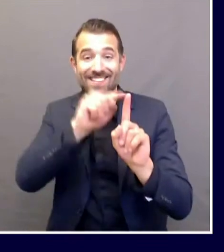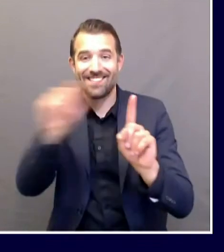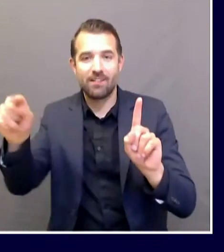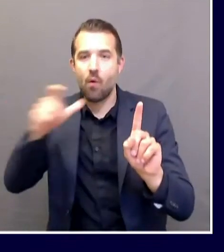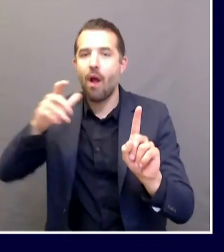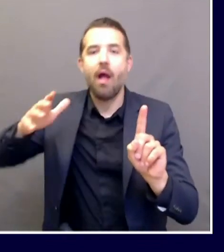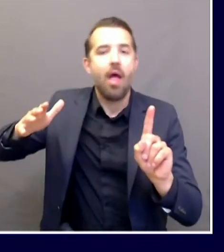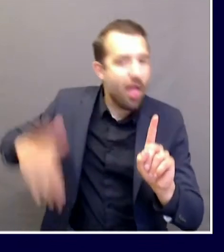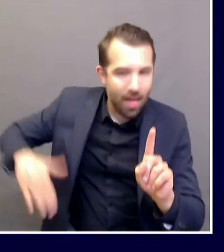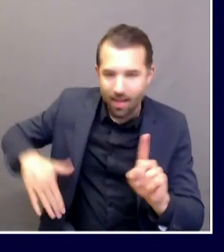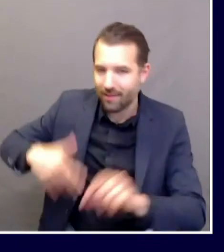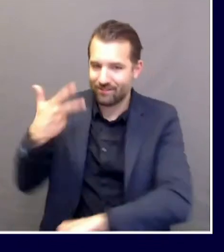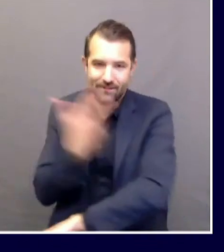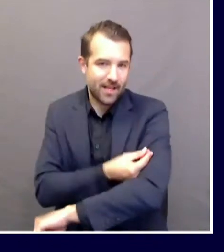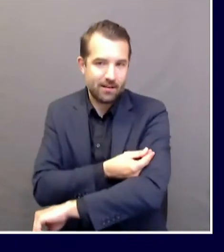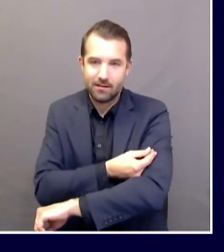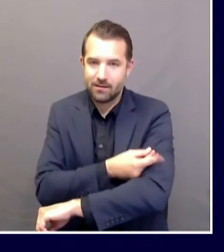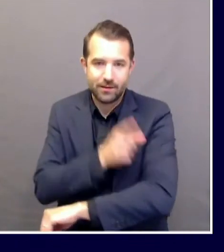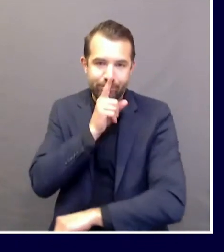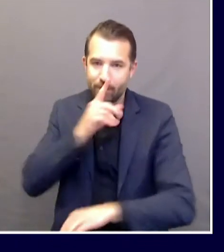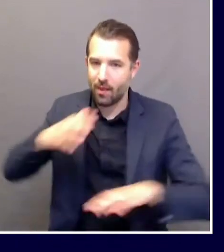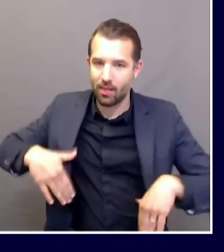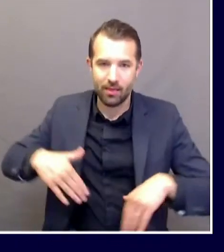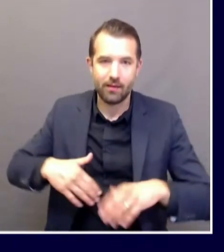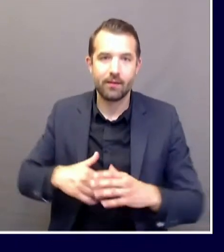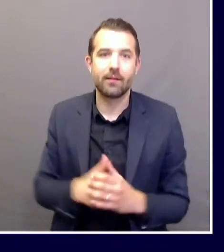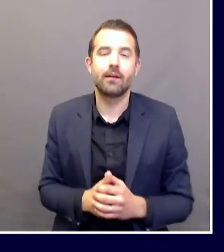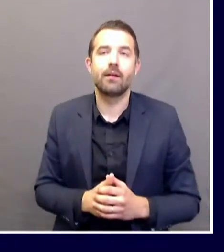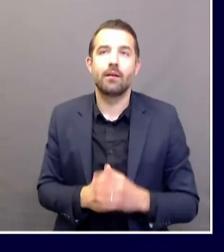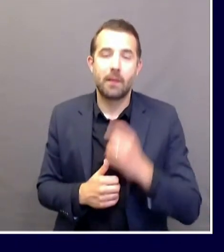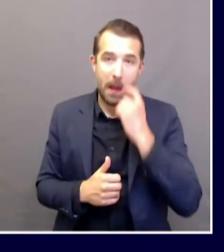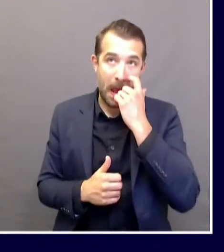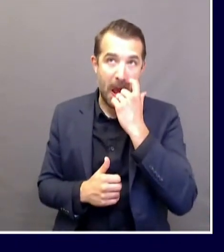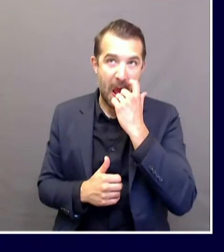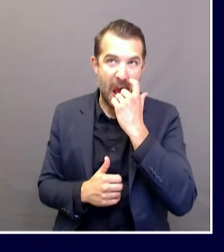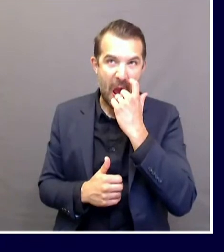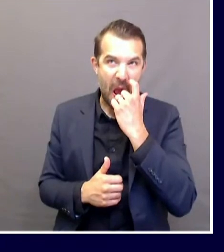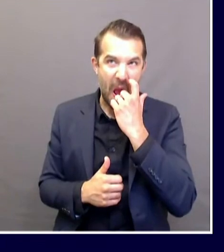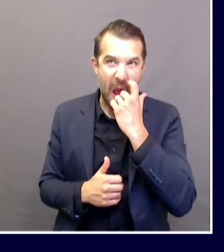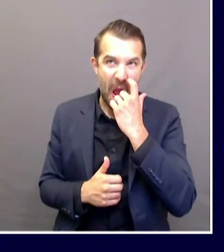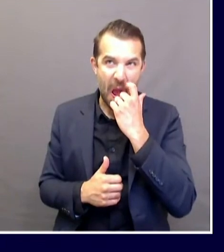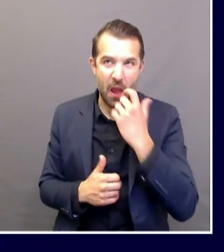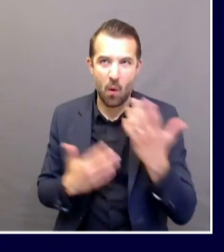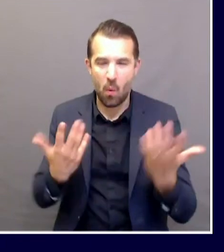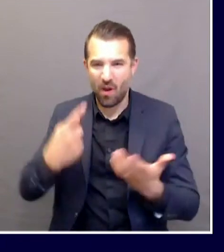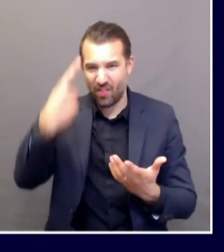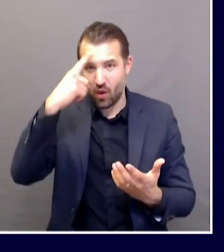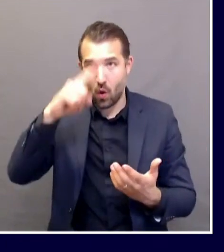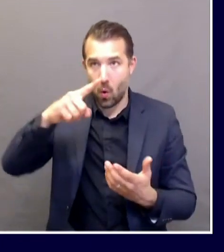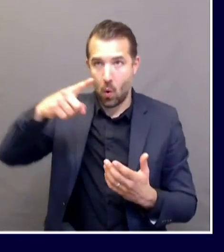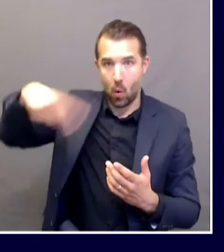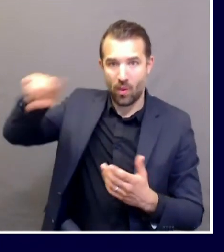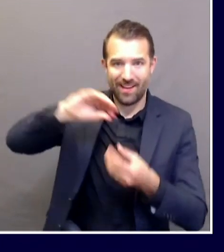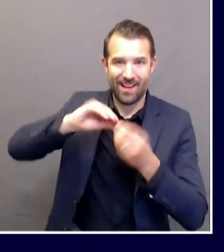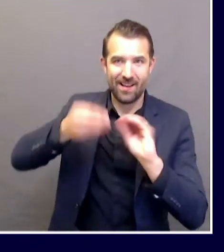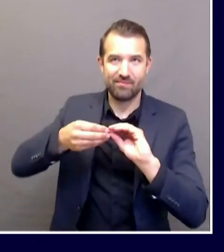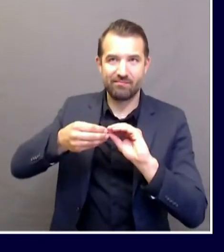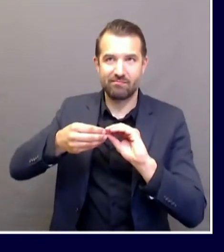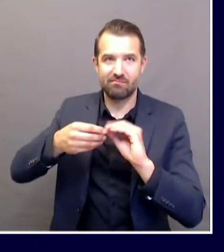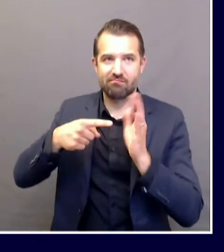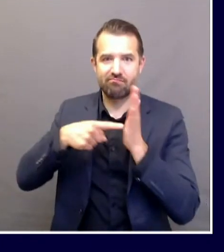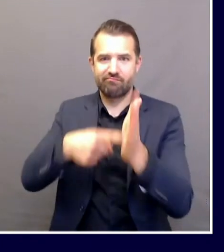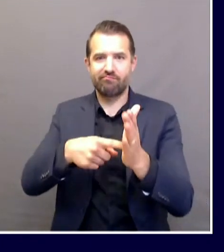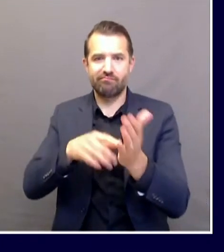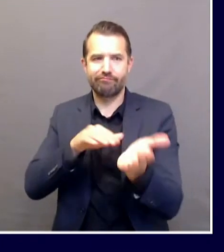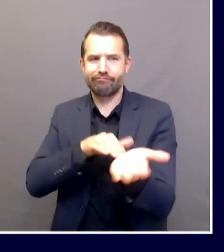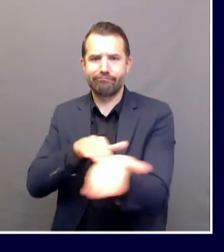kind of say about the current pandemic situation in Maine? Tell me a little bit more about where you're going, Caitlin. I